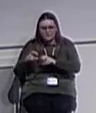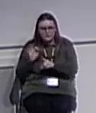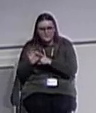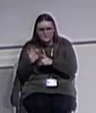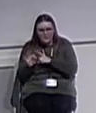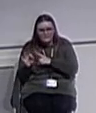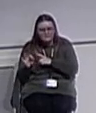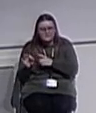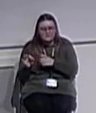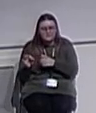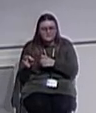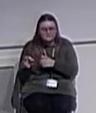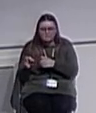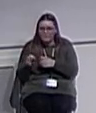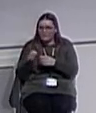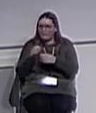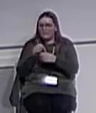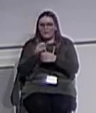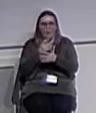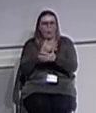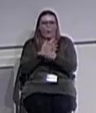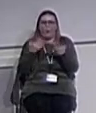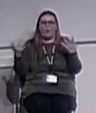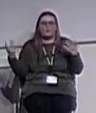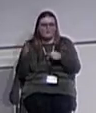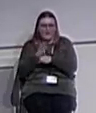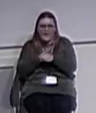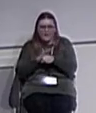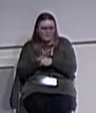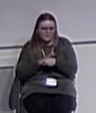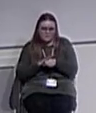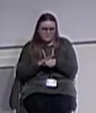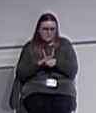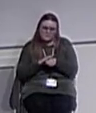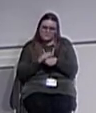the biosciences, we have lots of areas of specialism.